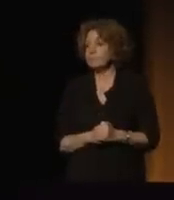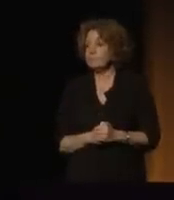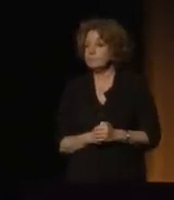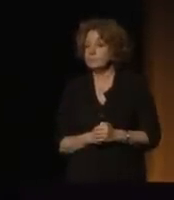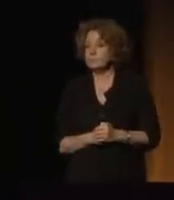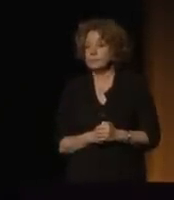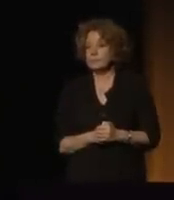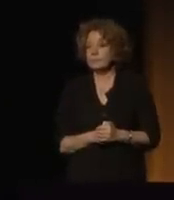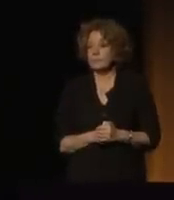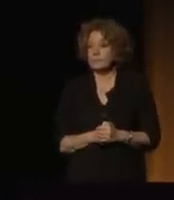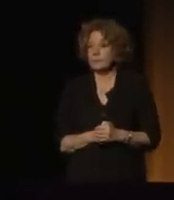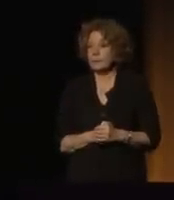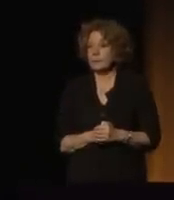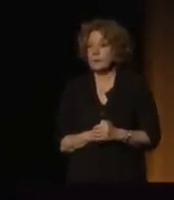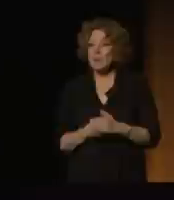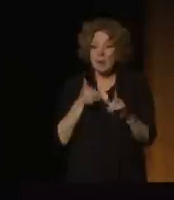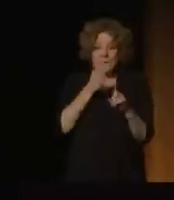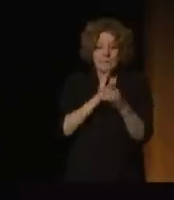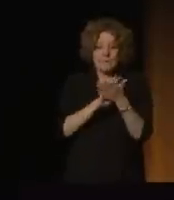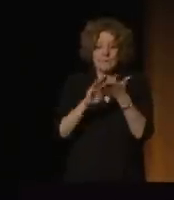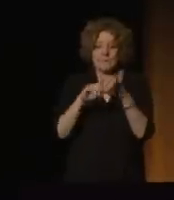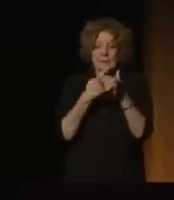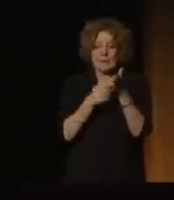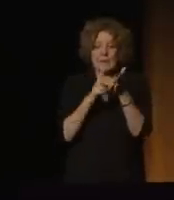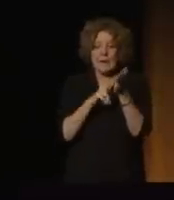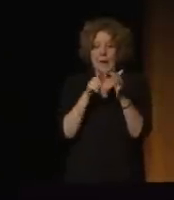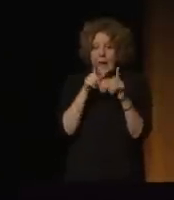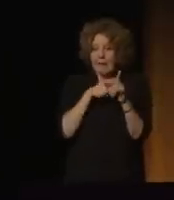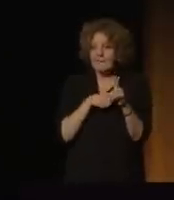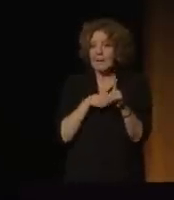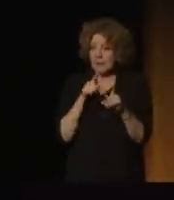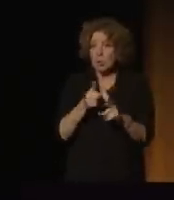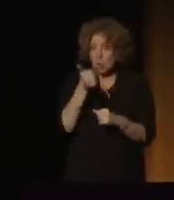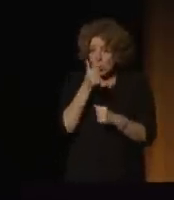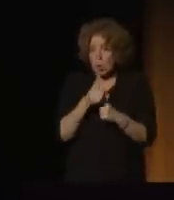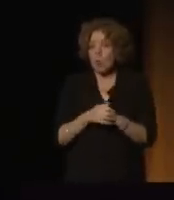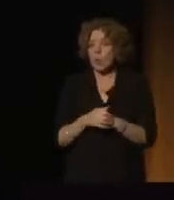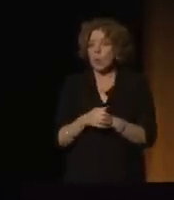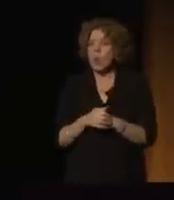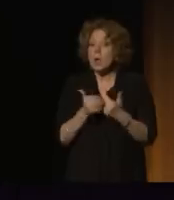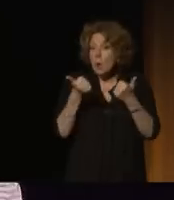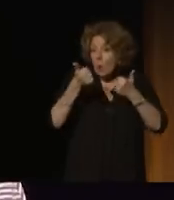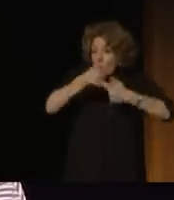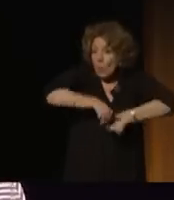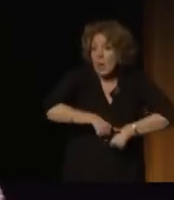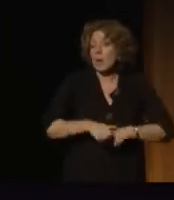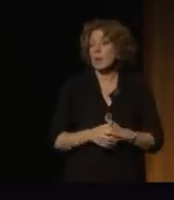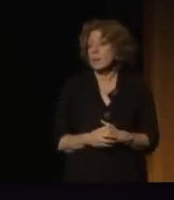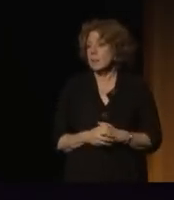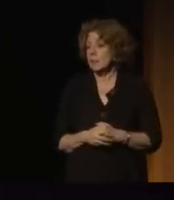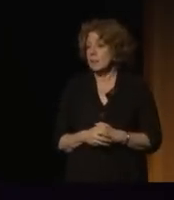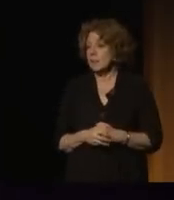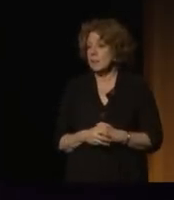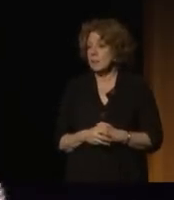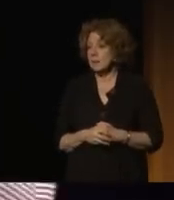I think, in the case of Harvey, for instance. Yeah. Who know. You know some very of these well. Women. I know all these guys. Leon I know